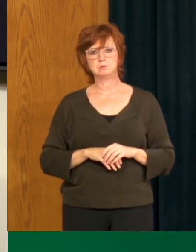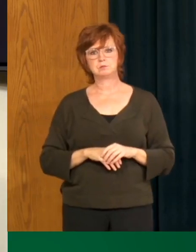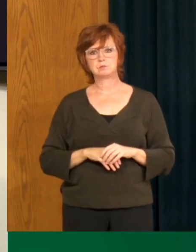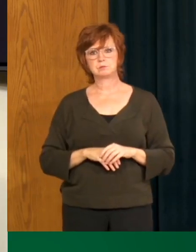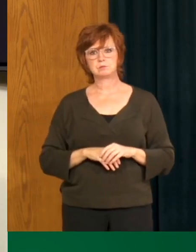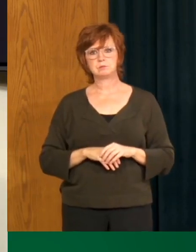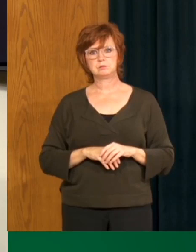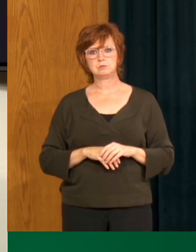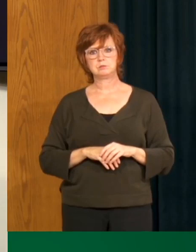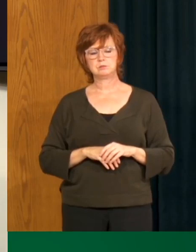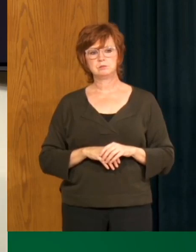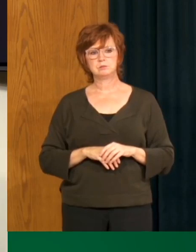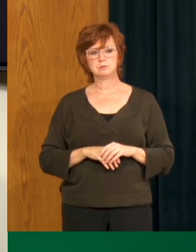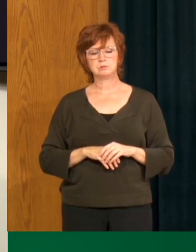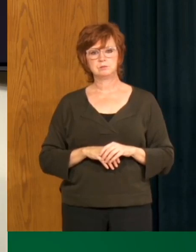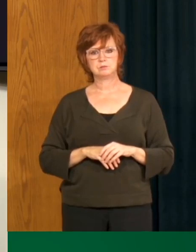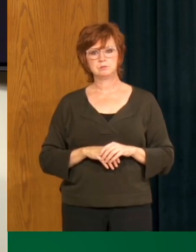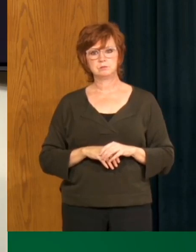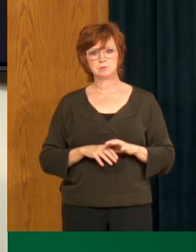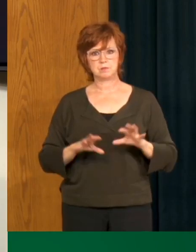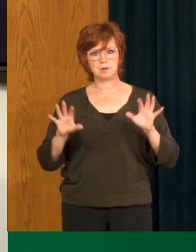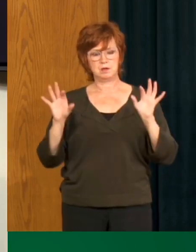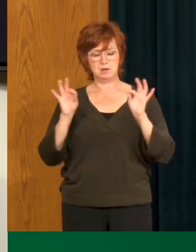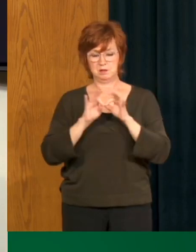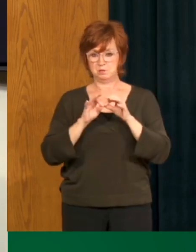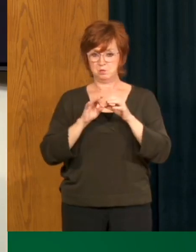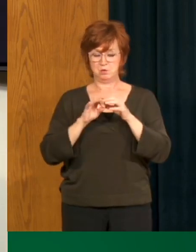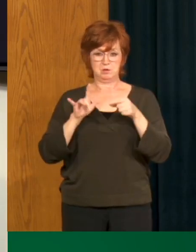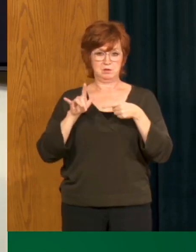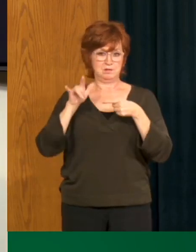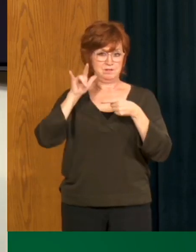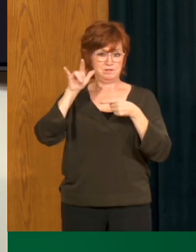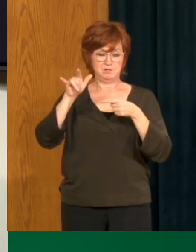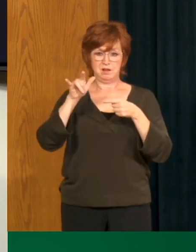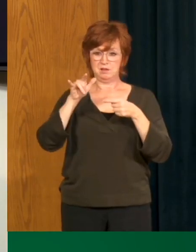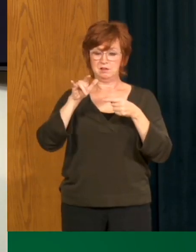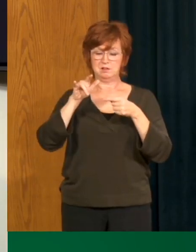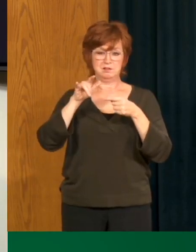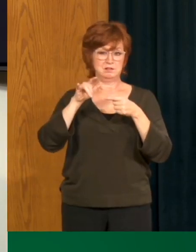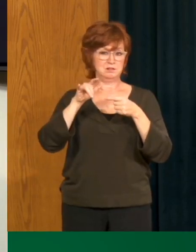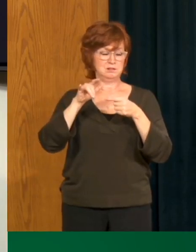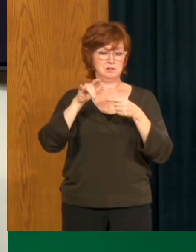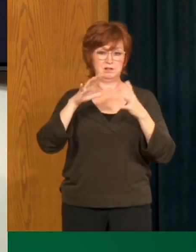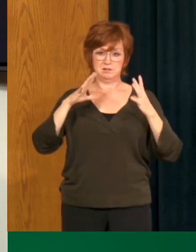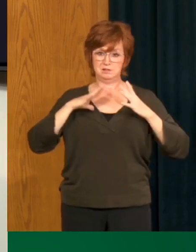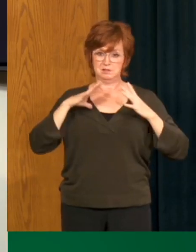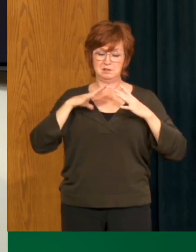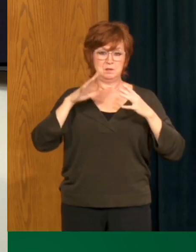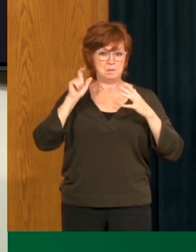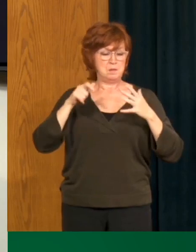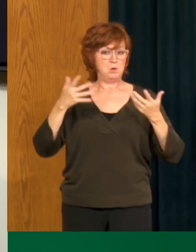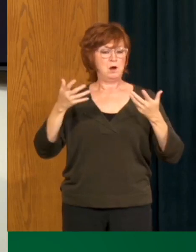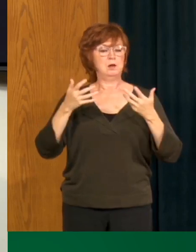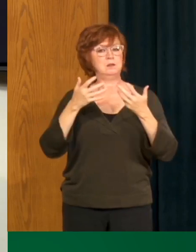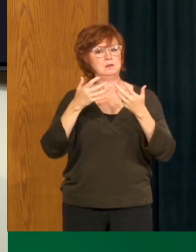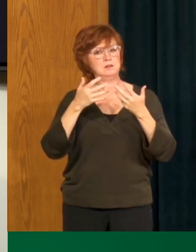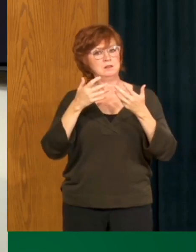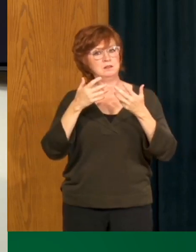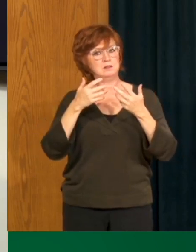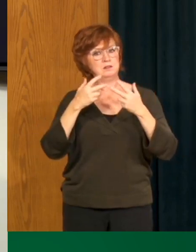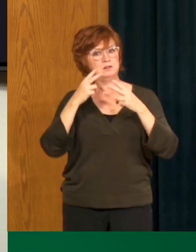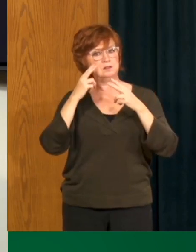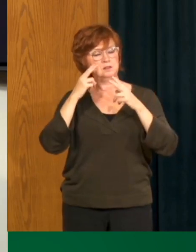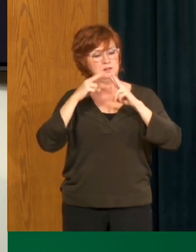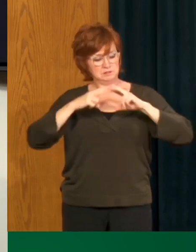case, self-monitor yourself for 2 weeks. So some of the flight posting process has been streamlined, and it's just posted automatically on